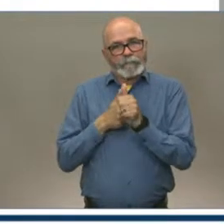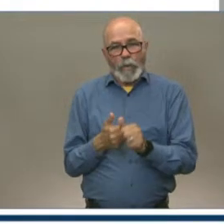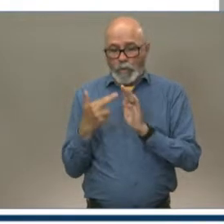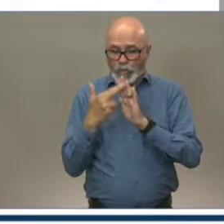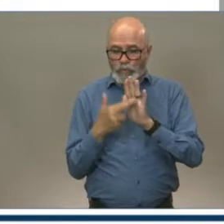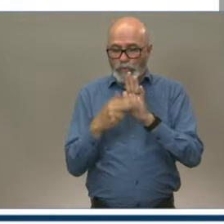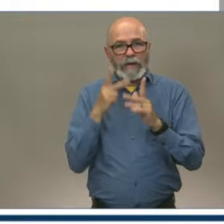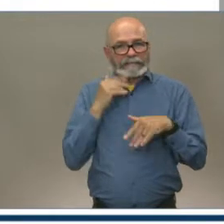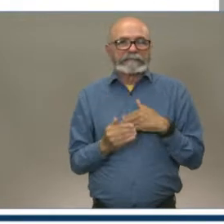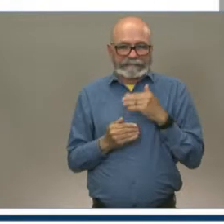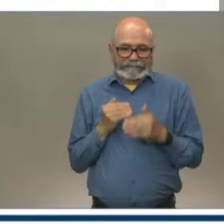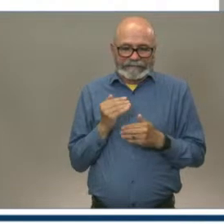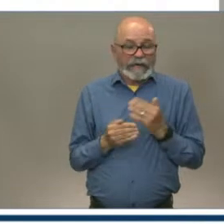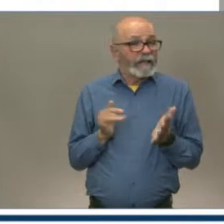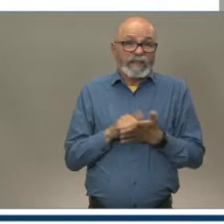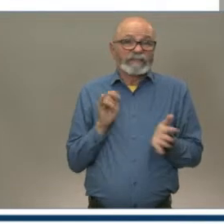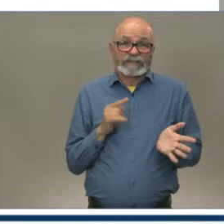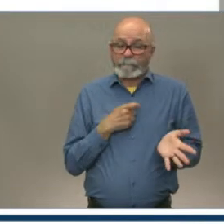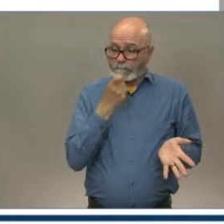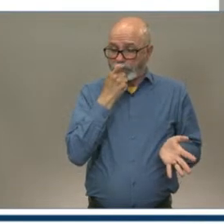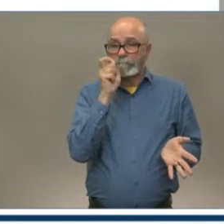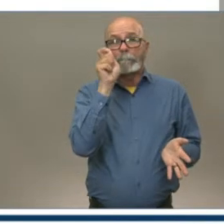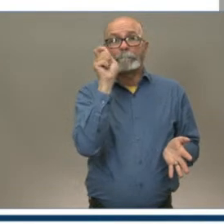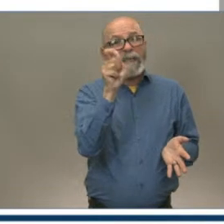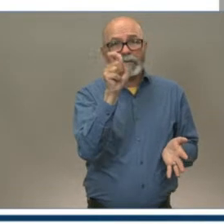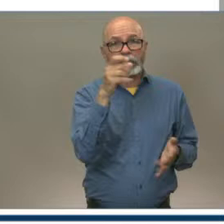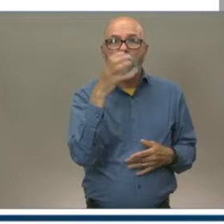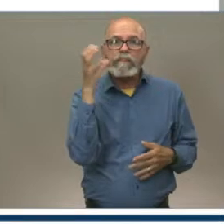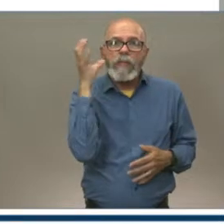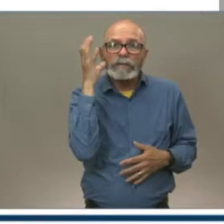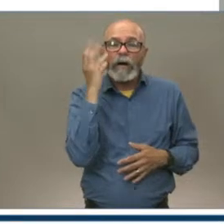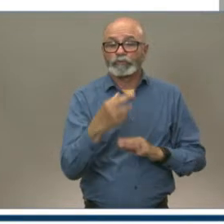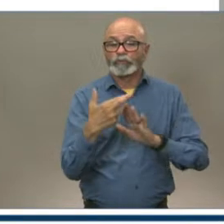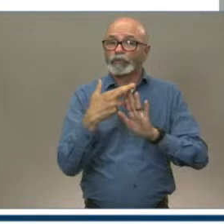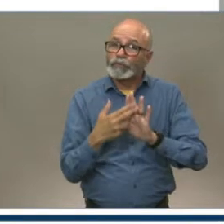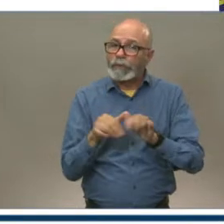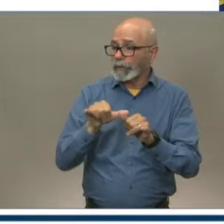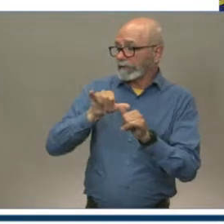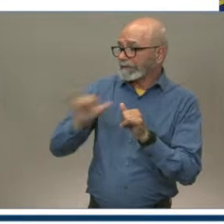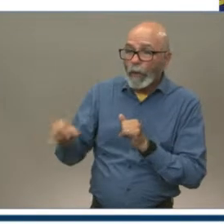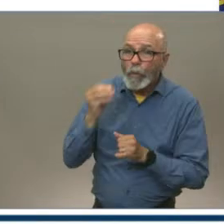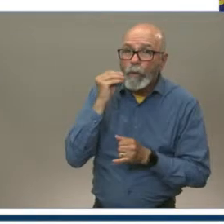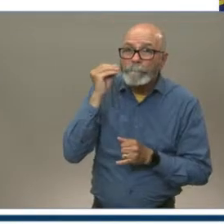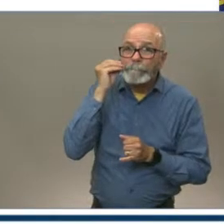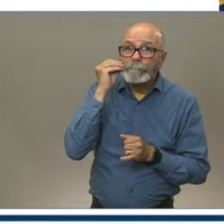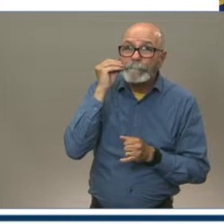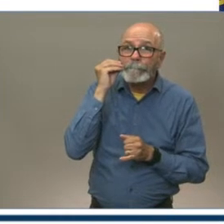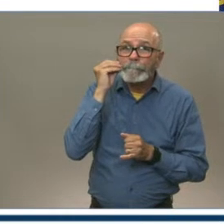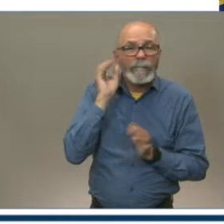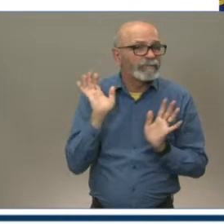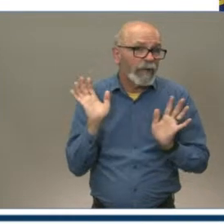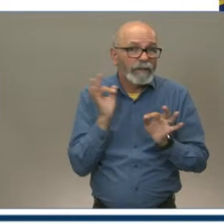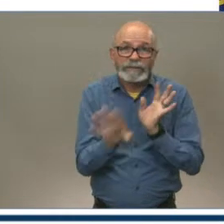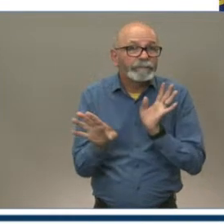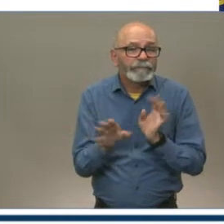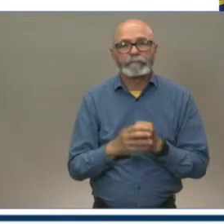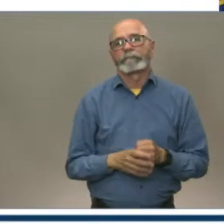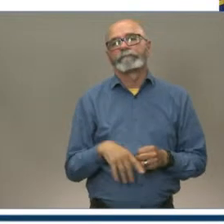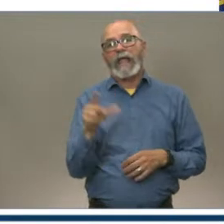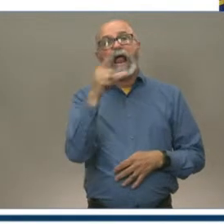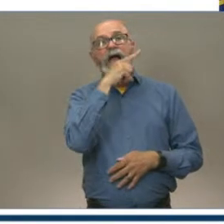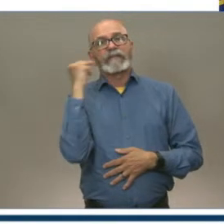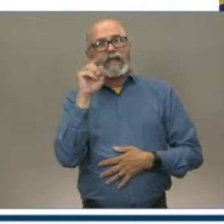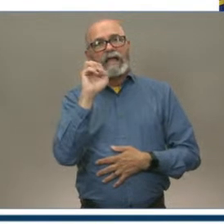simple. Continue to listen to the public health guidance and stay home. We'll go to Tim Bousquet with the Halifax Examiner next. Tim, do you have a